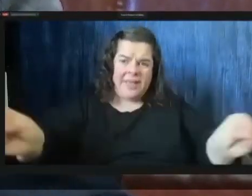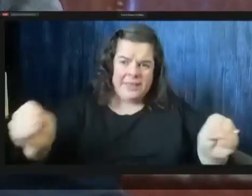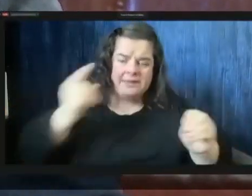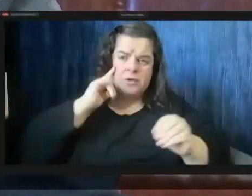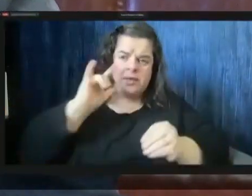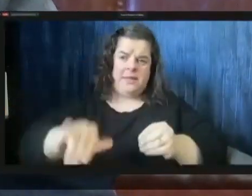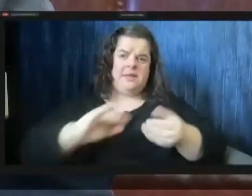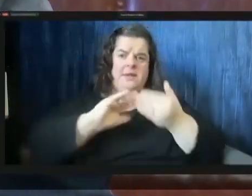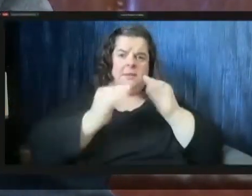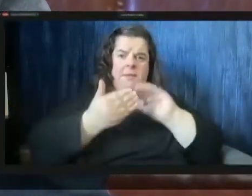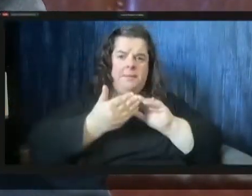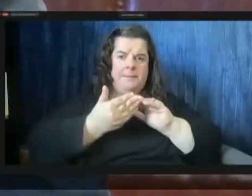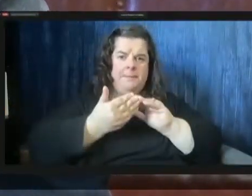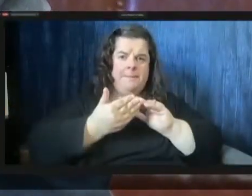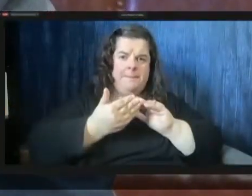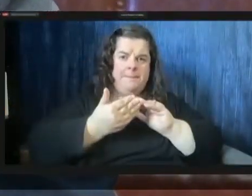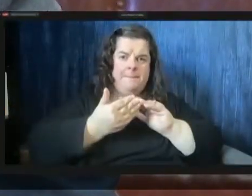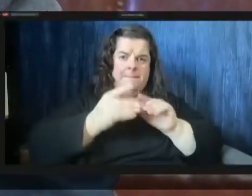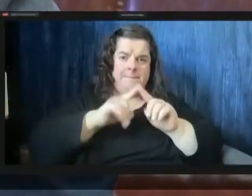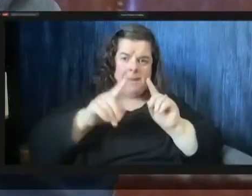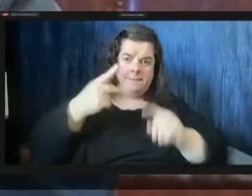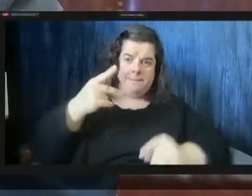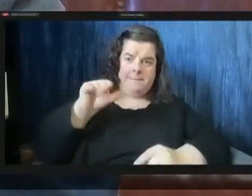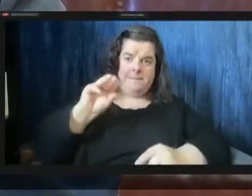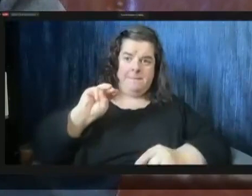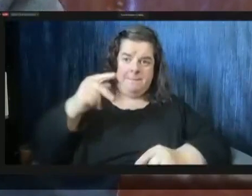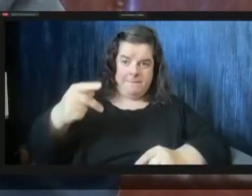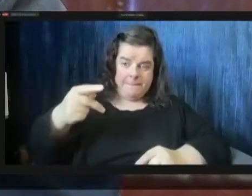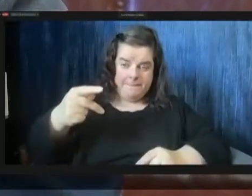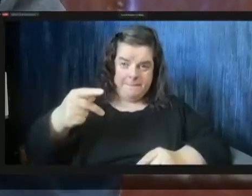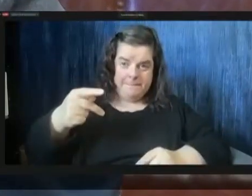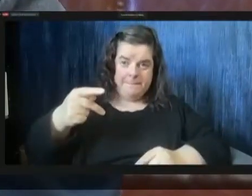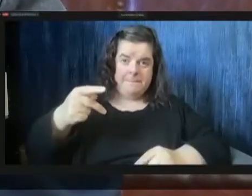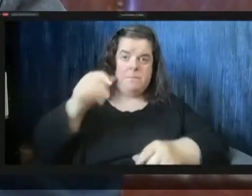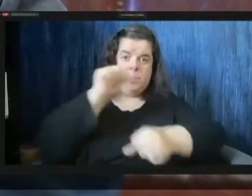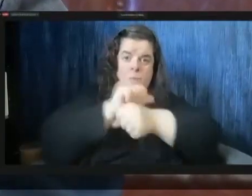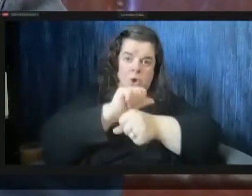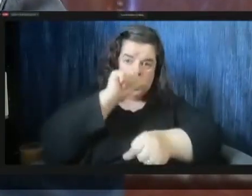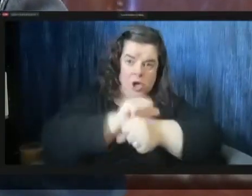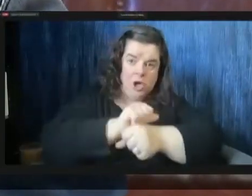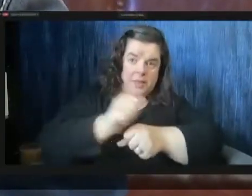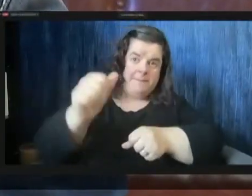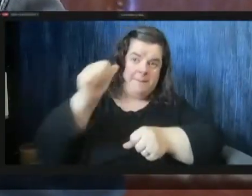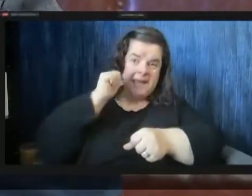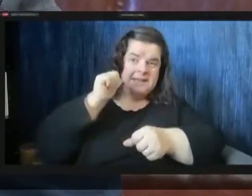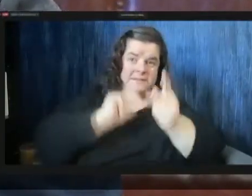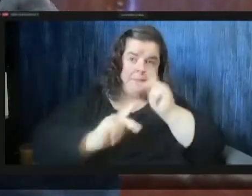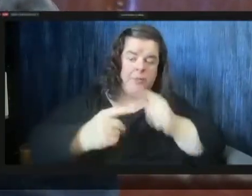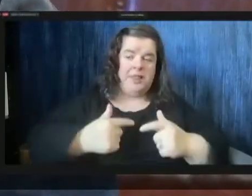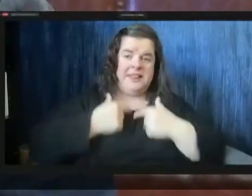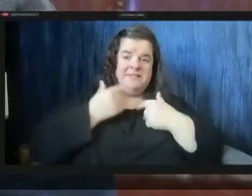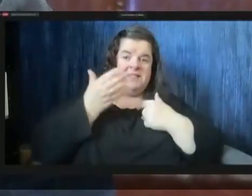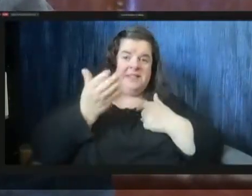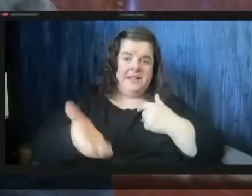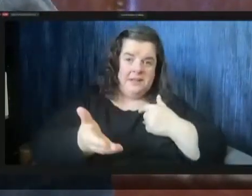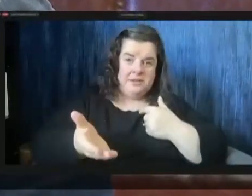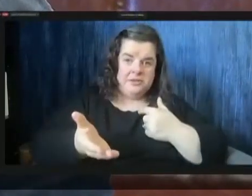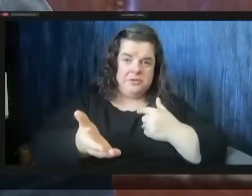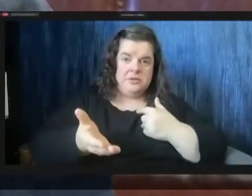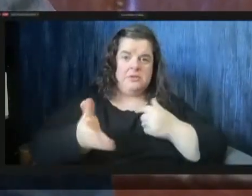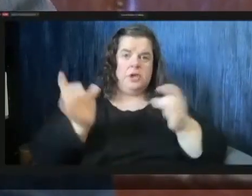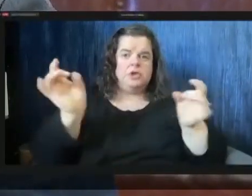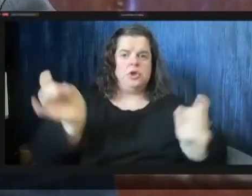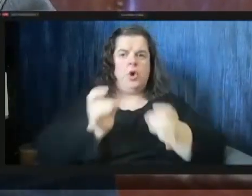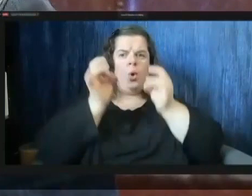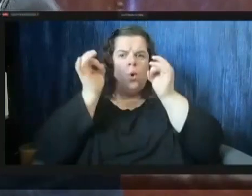but pimp the work and the backs of the people who live in that community. It is absolutely